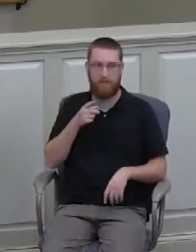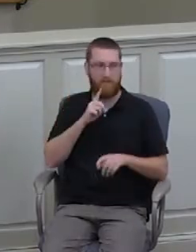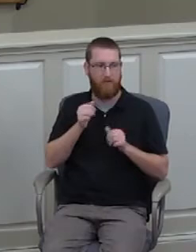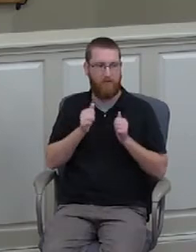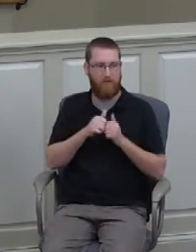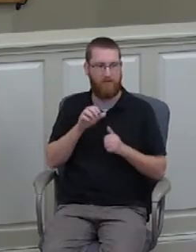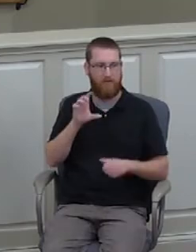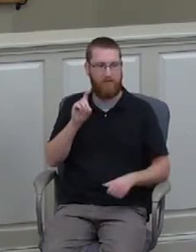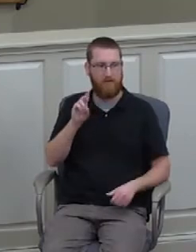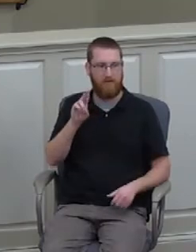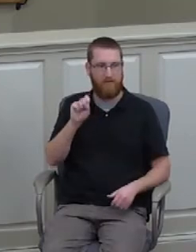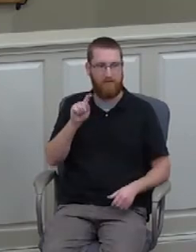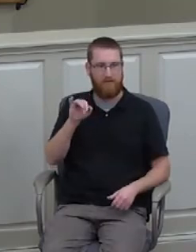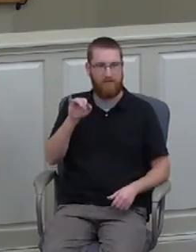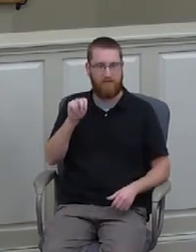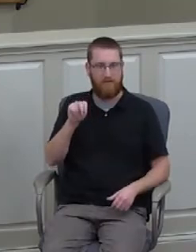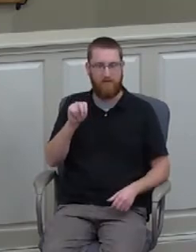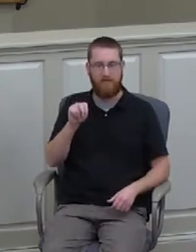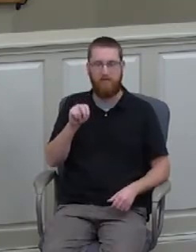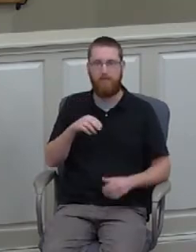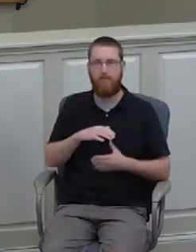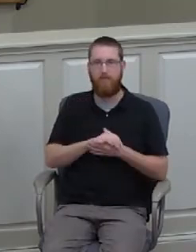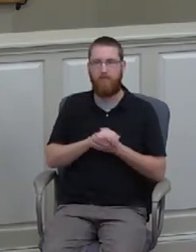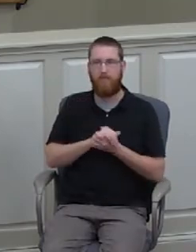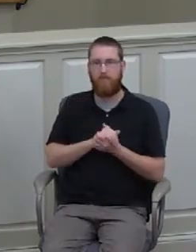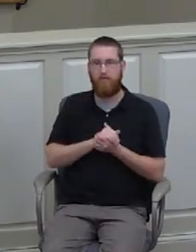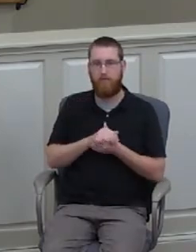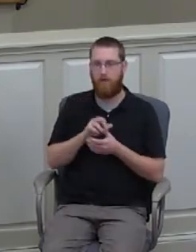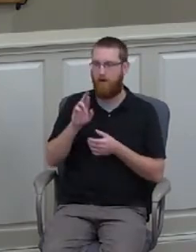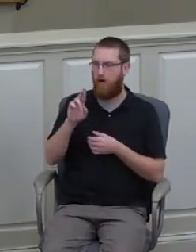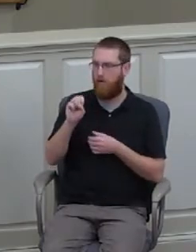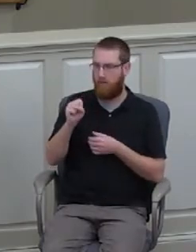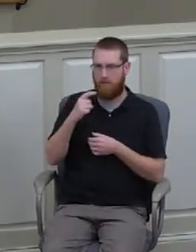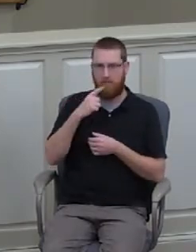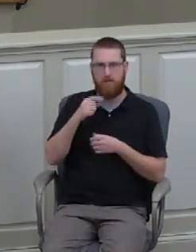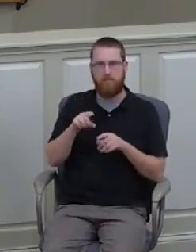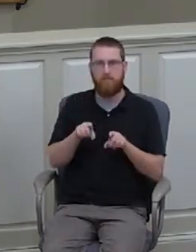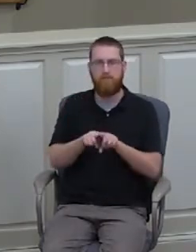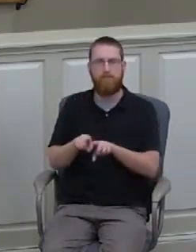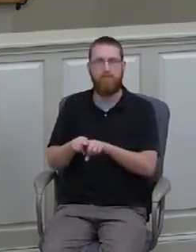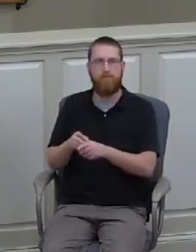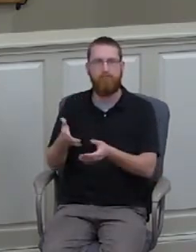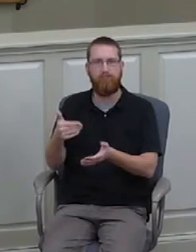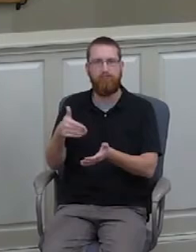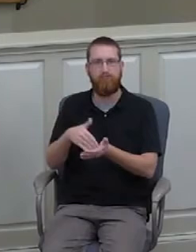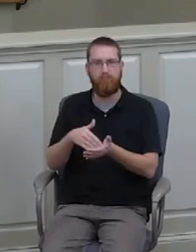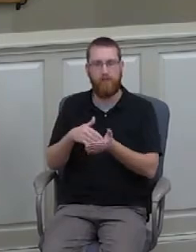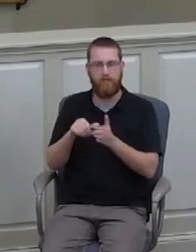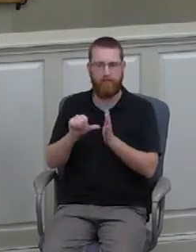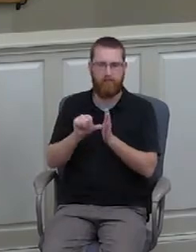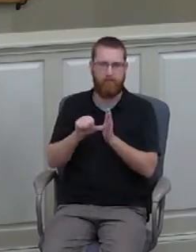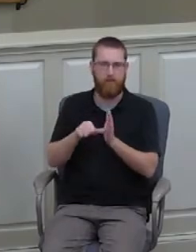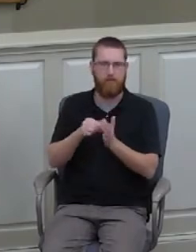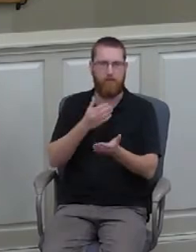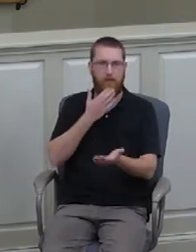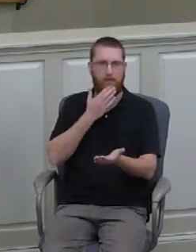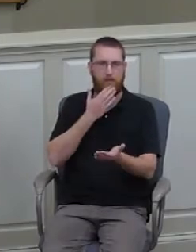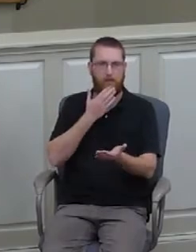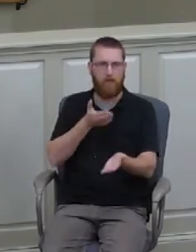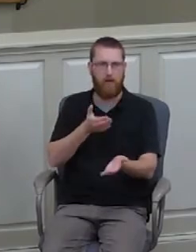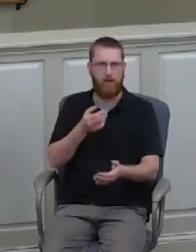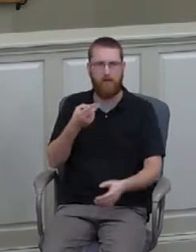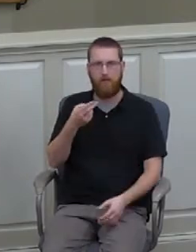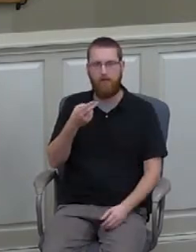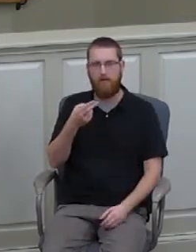come and find out. So. Also, again, I'm going to say thank you to Miss Kirchner